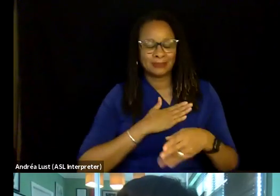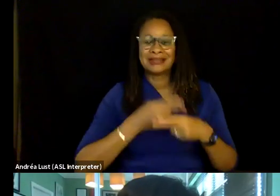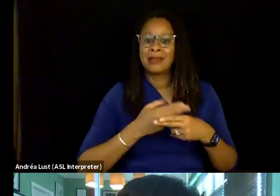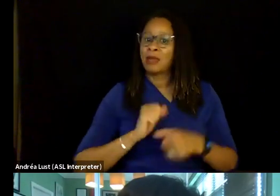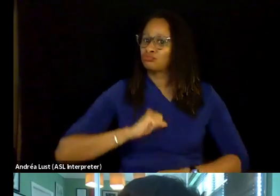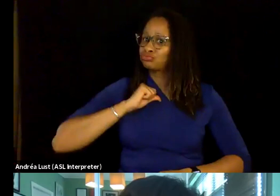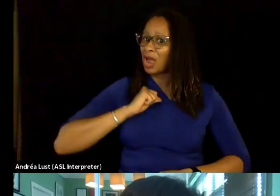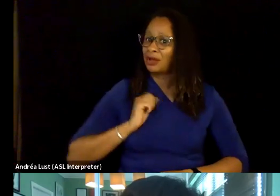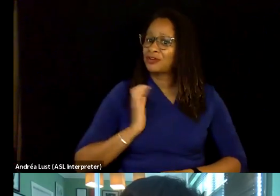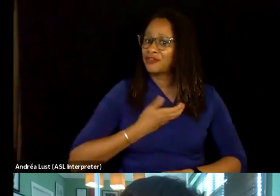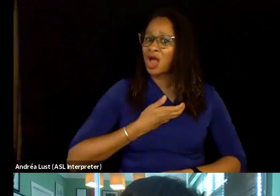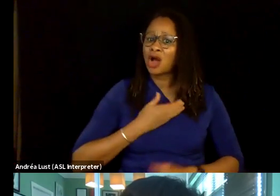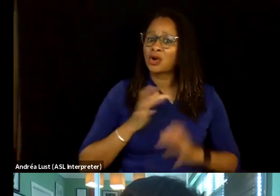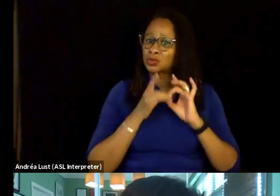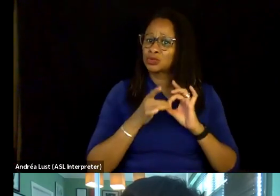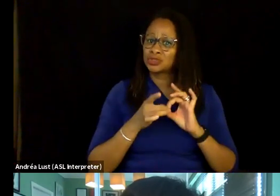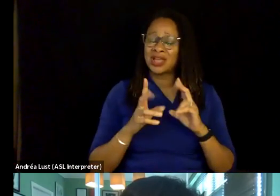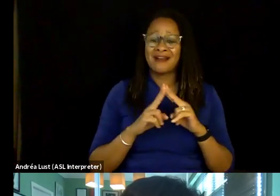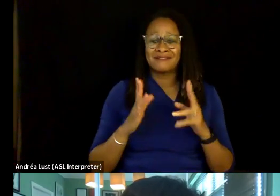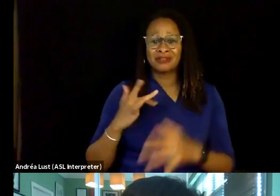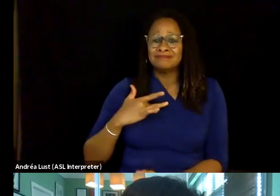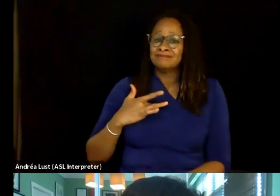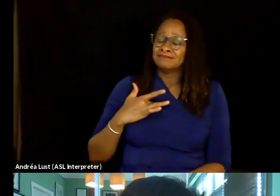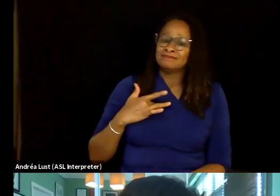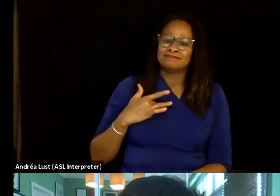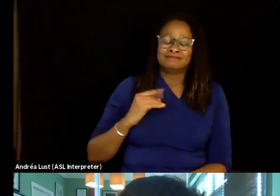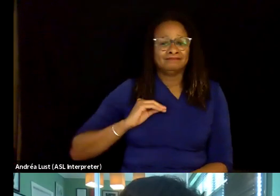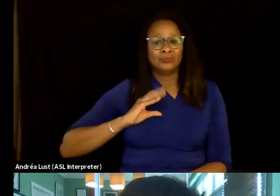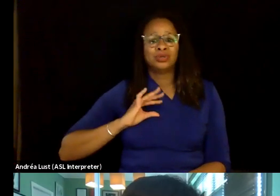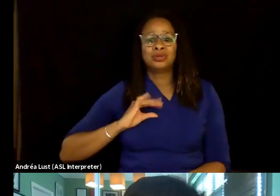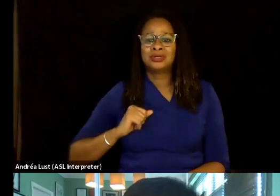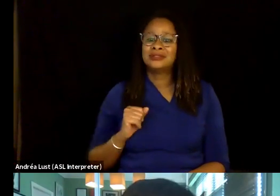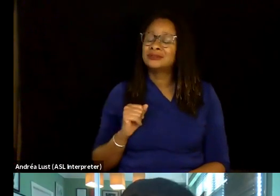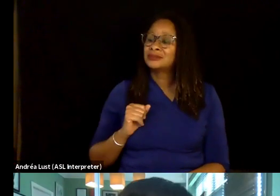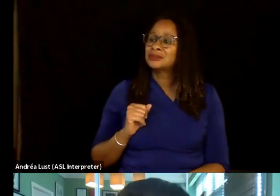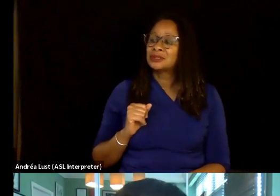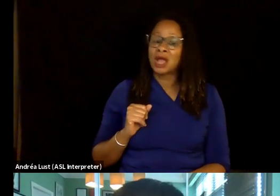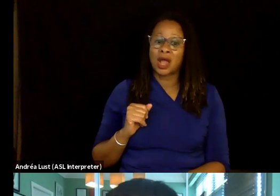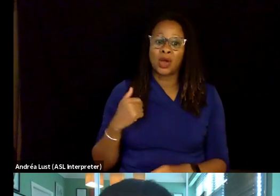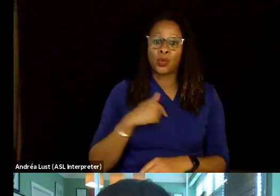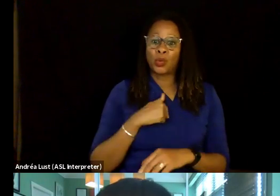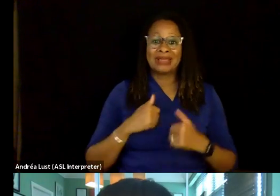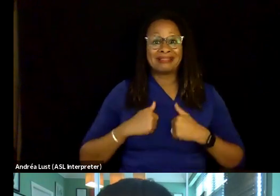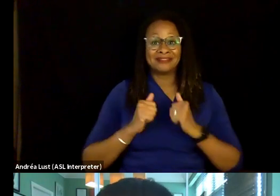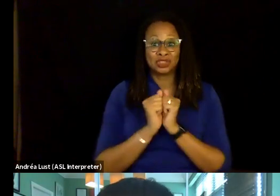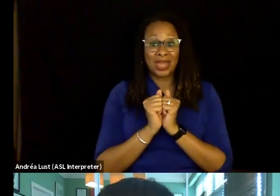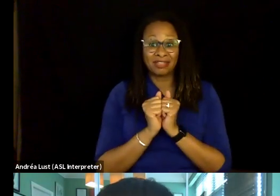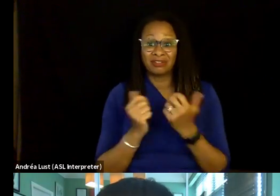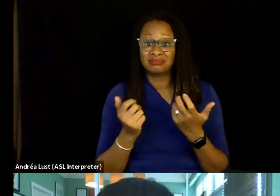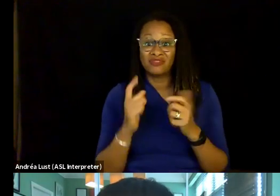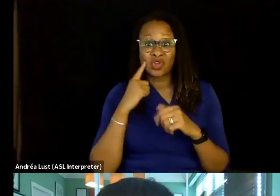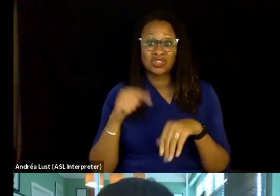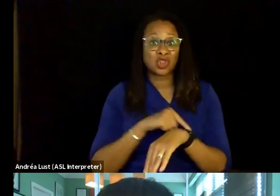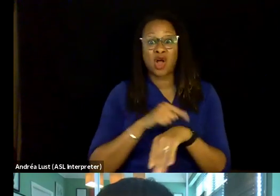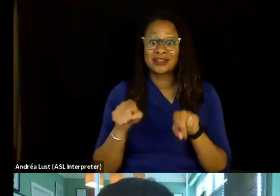So it's very touching. But for as long as I could protect them, we all lived together. I mean, we had a few, we were